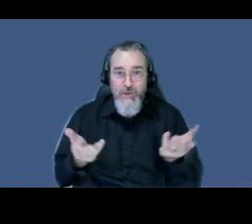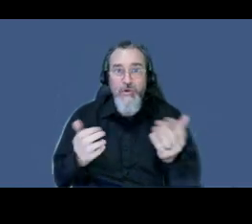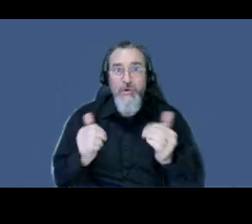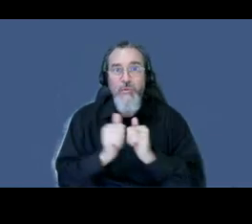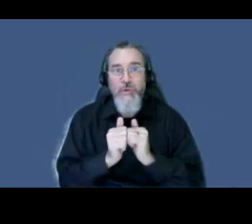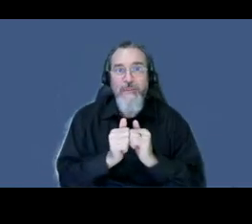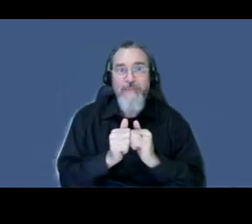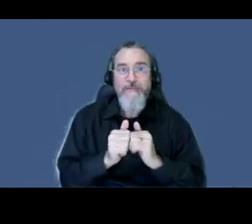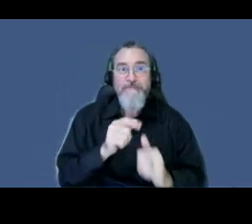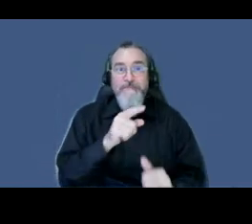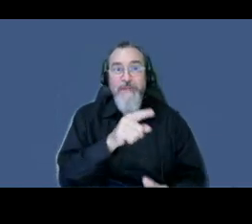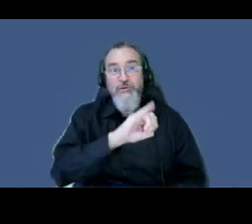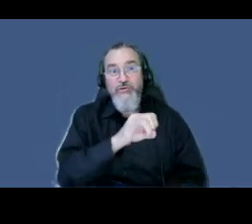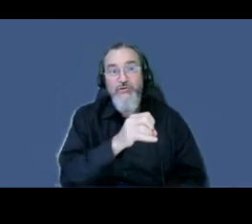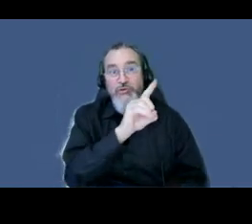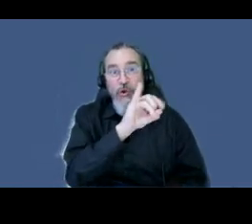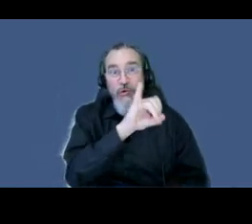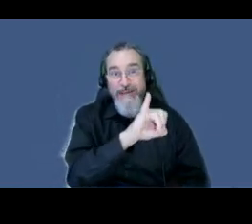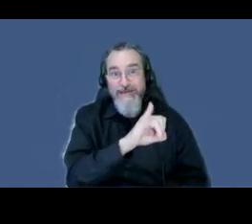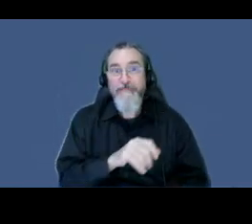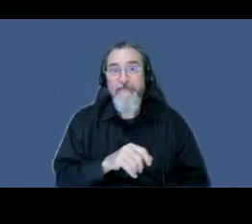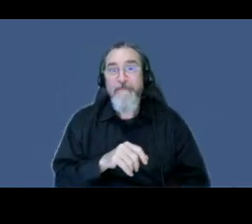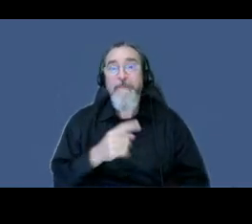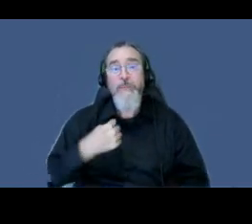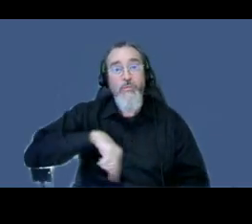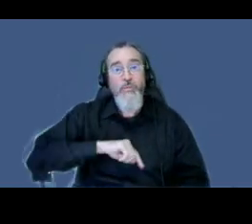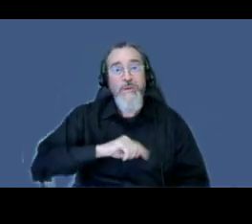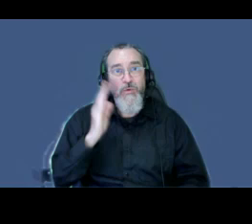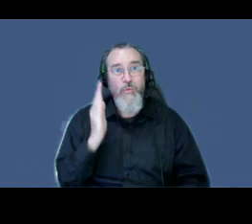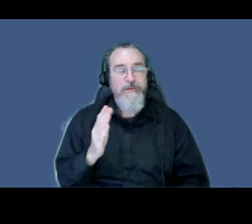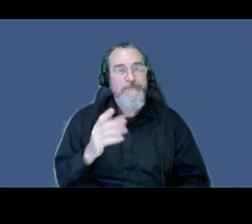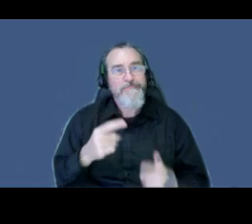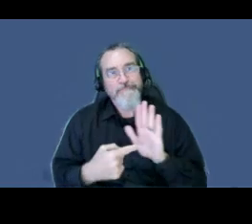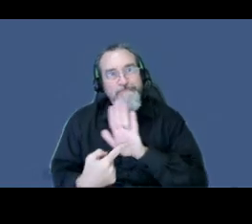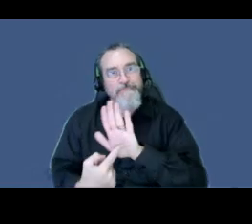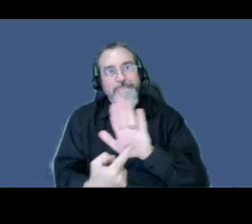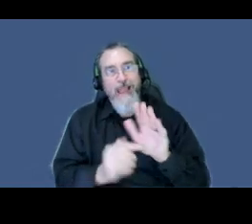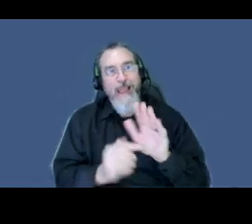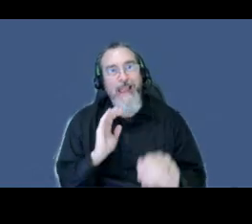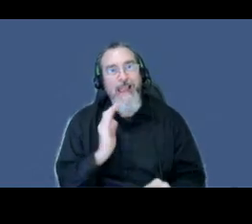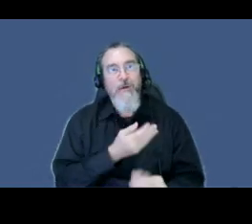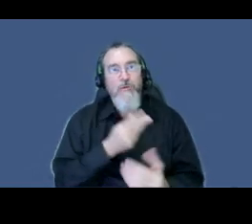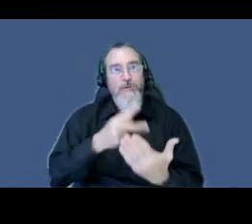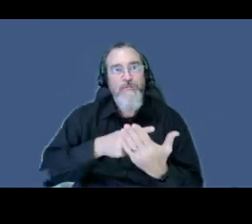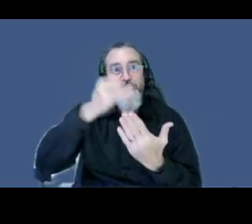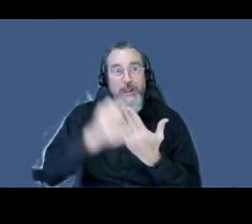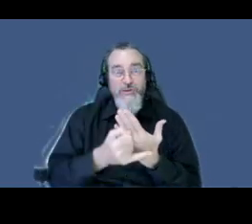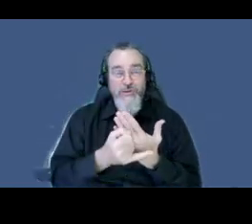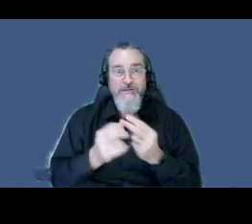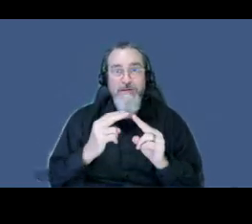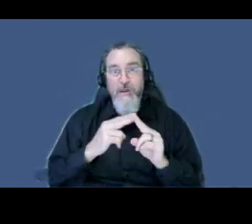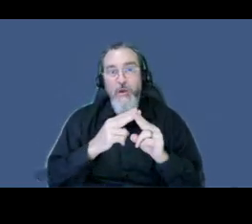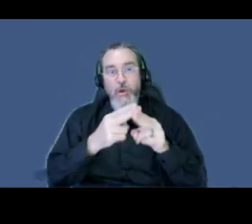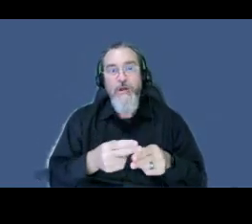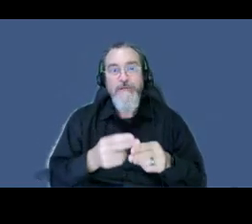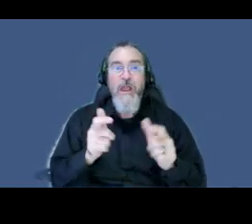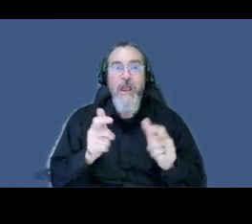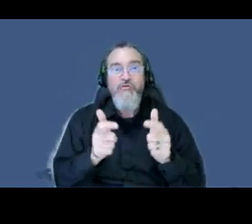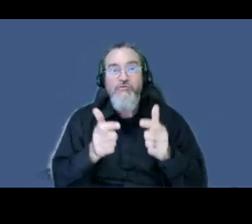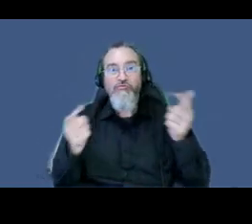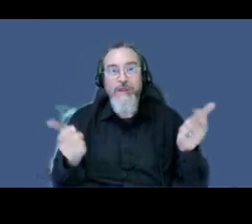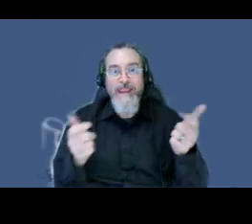Sugarman-Brazan, and we will provide an introduction of our project, which is called the Greater Boston Climate and